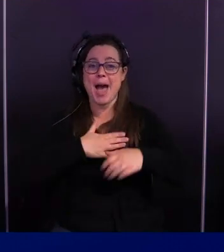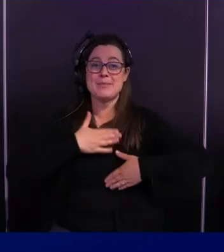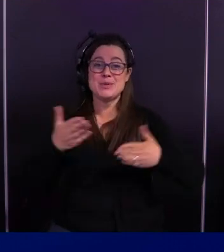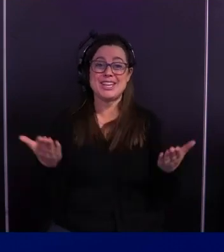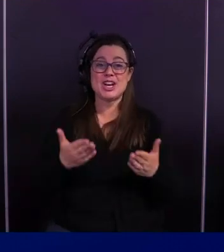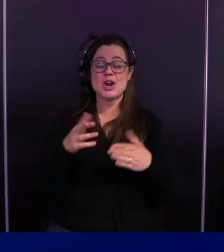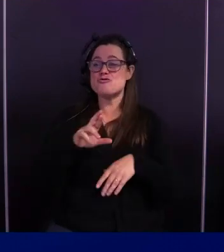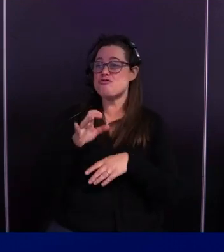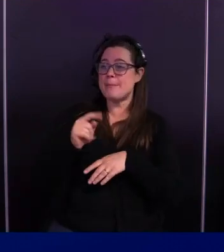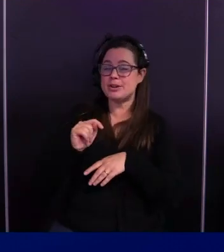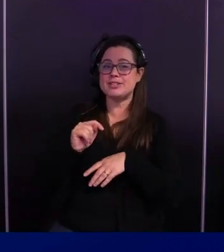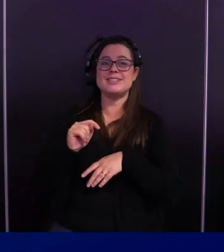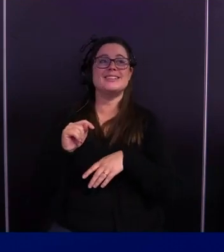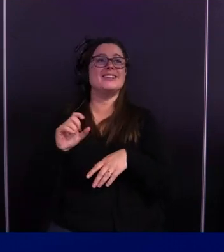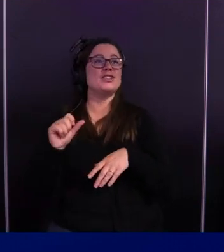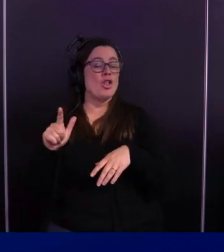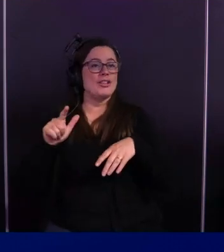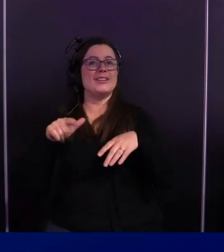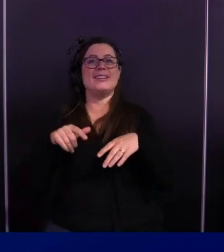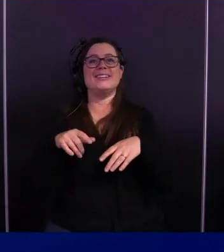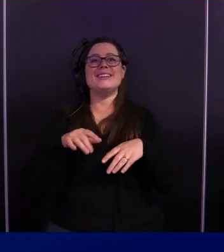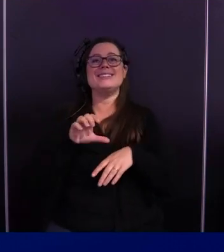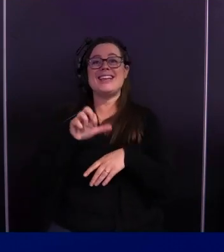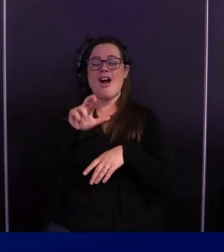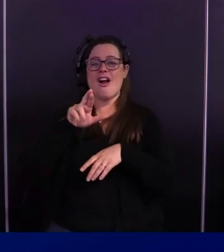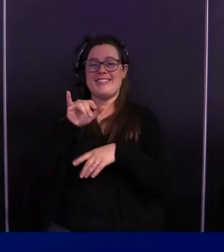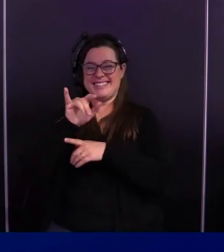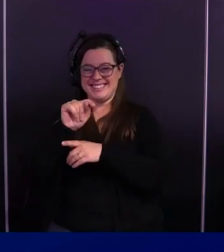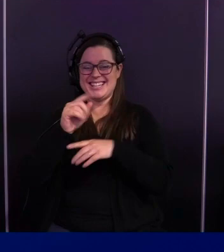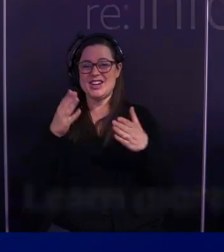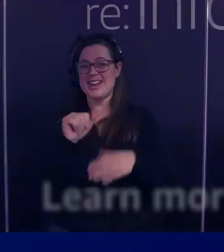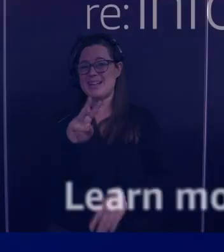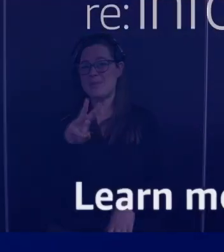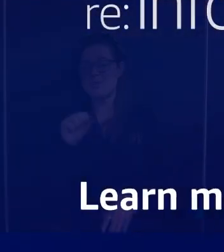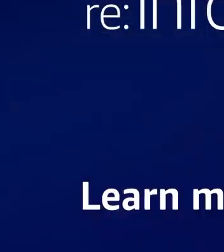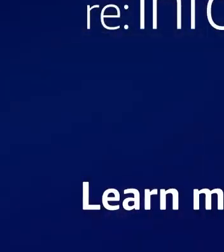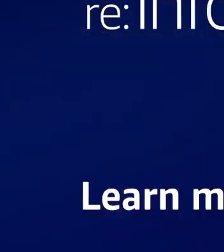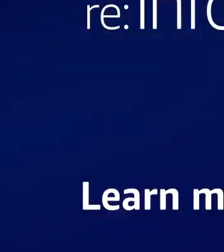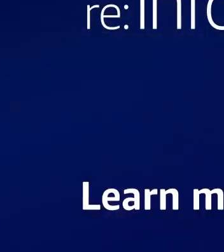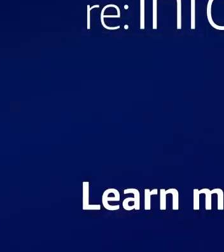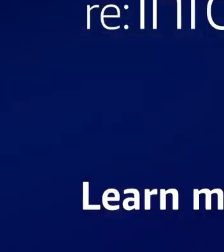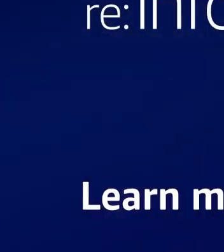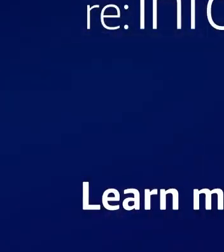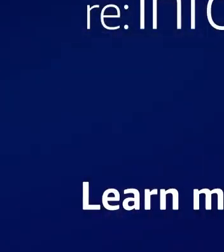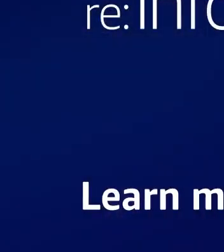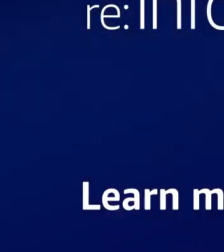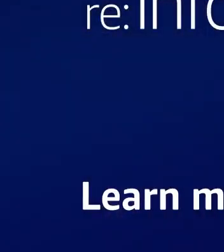Robert Saul, the Threat Detection Incident Response Practice Manager here at AWS Reinforce 2023.